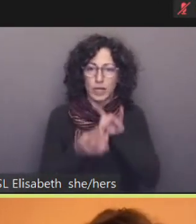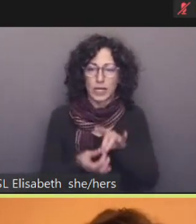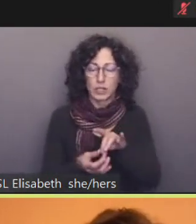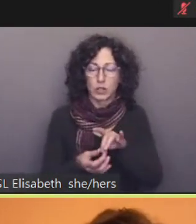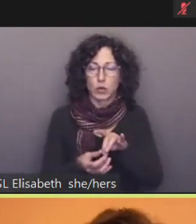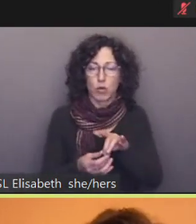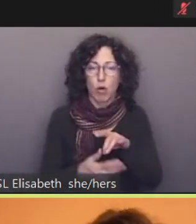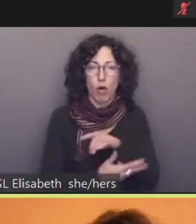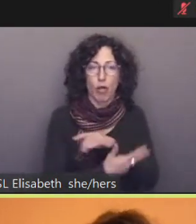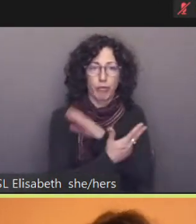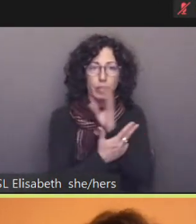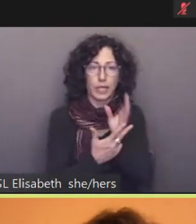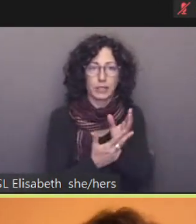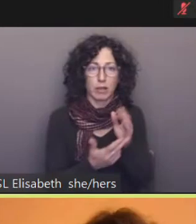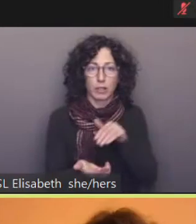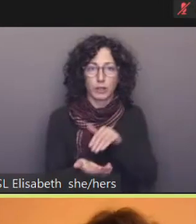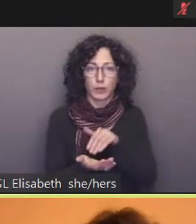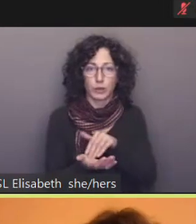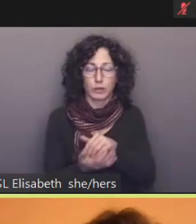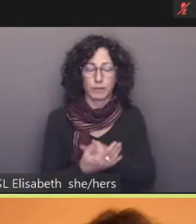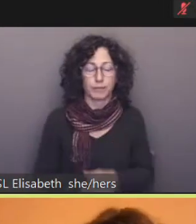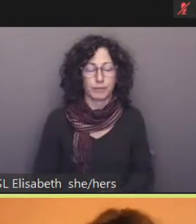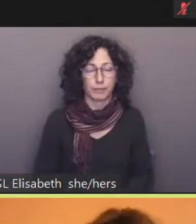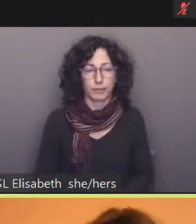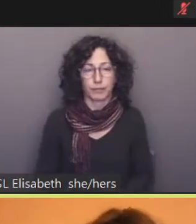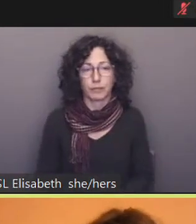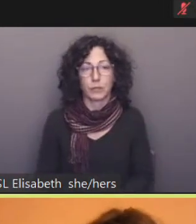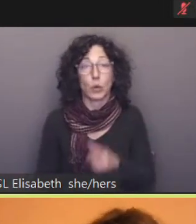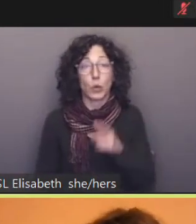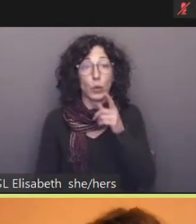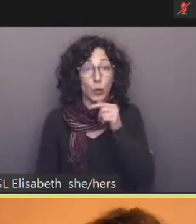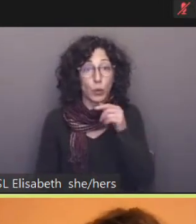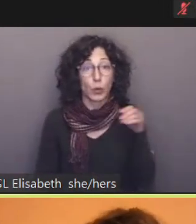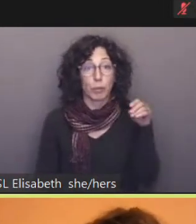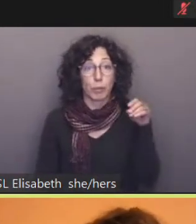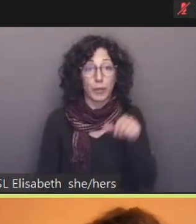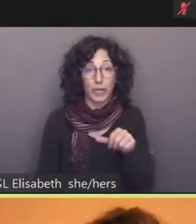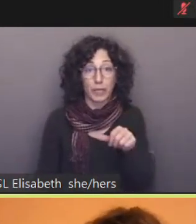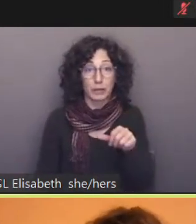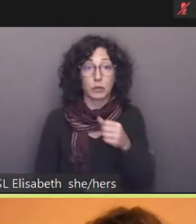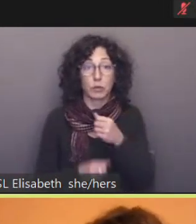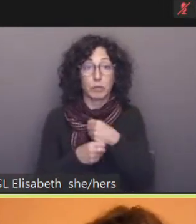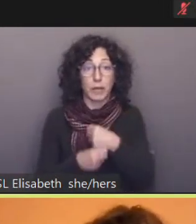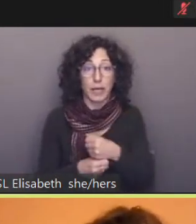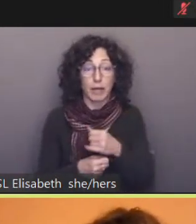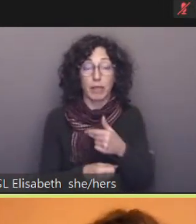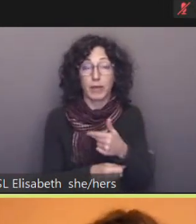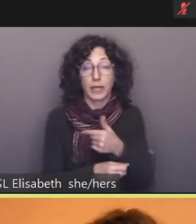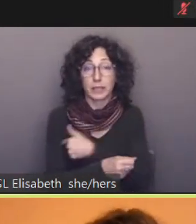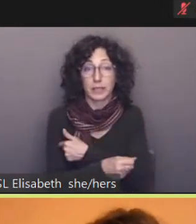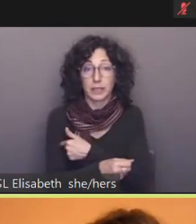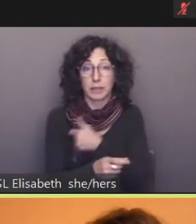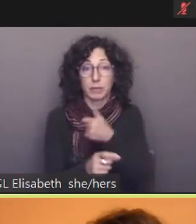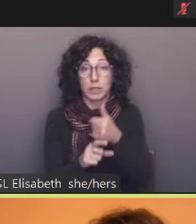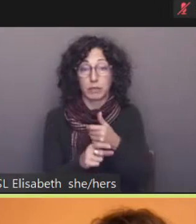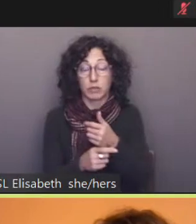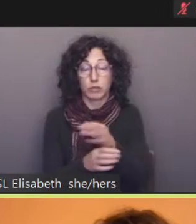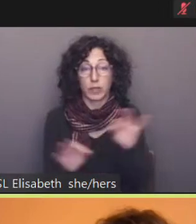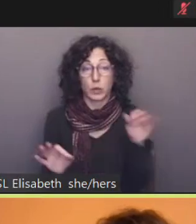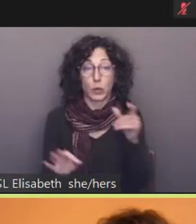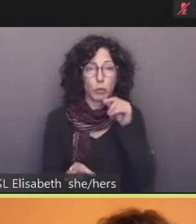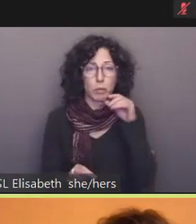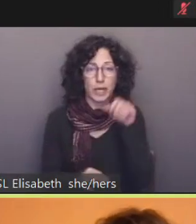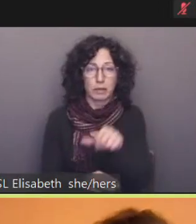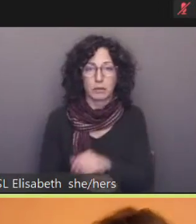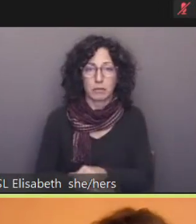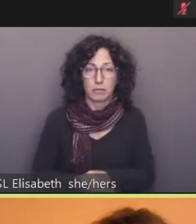esteemed doctors. Who is paying to make these vaccines free? And what is the